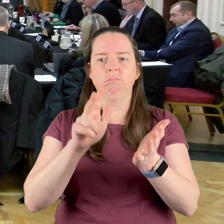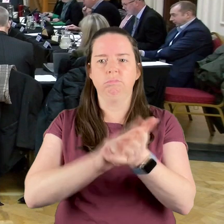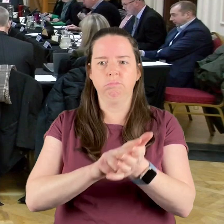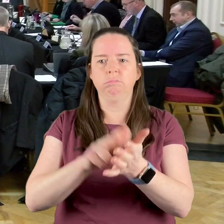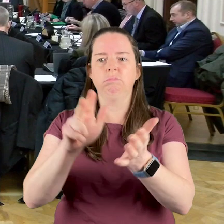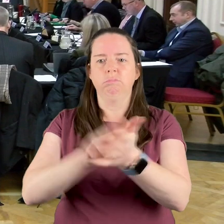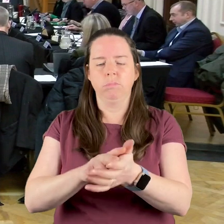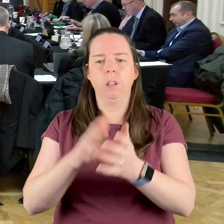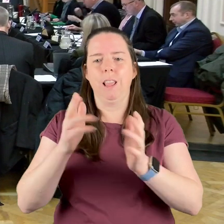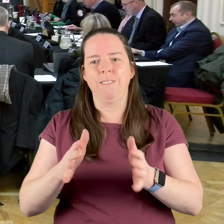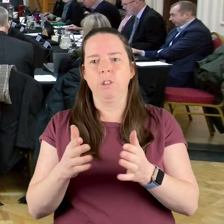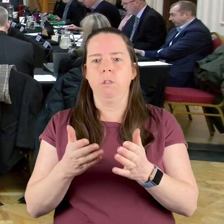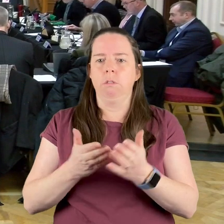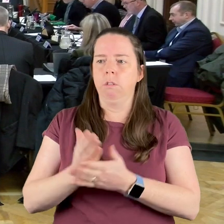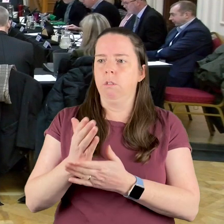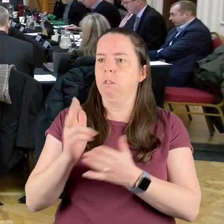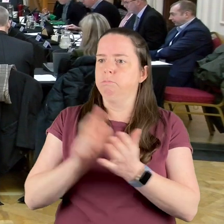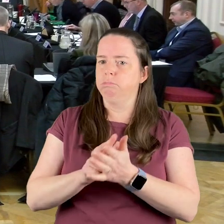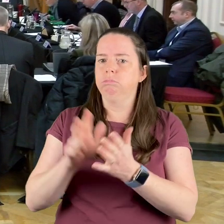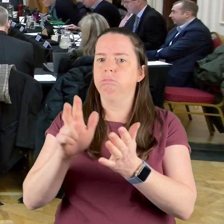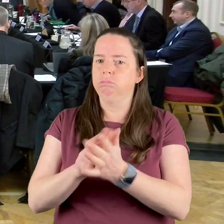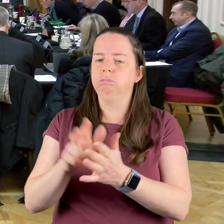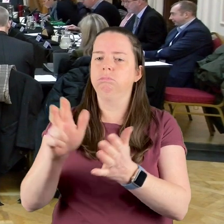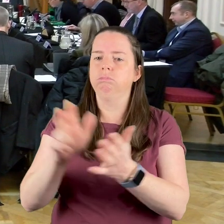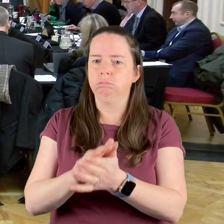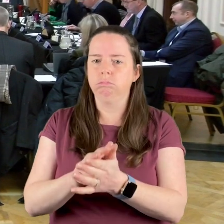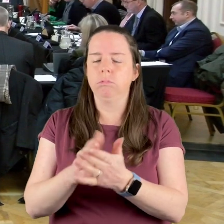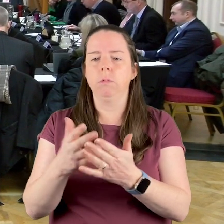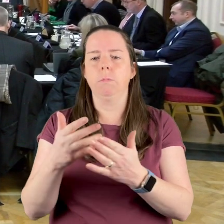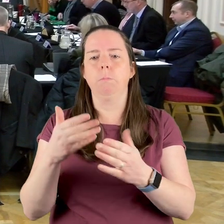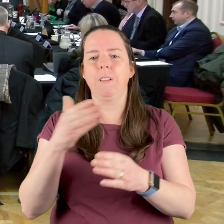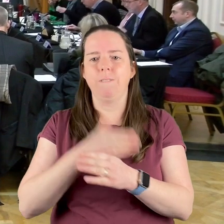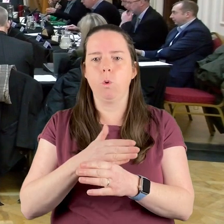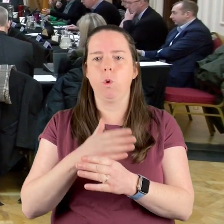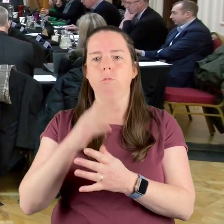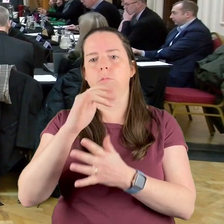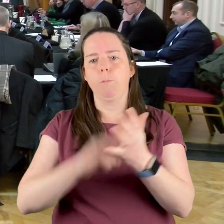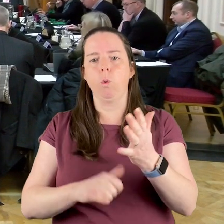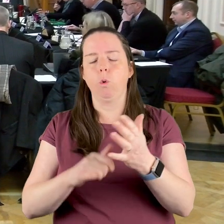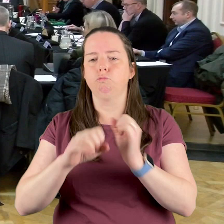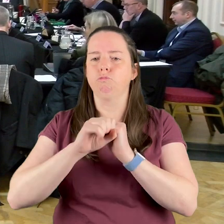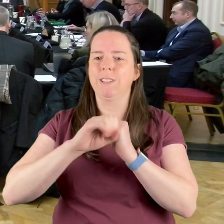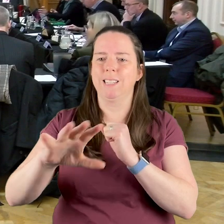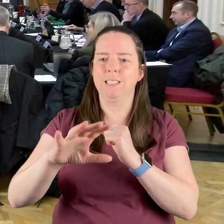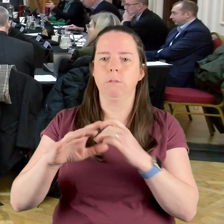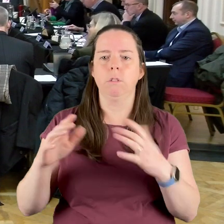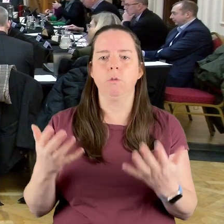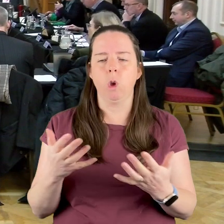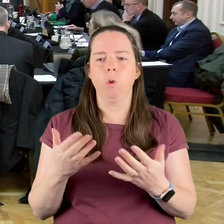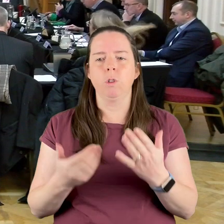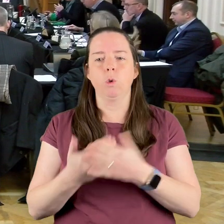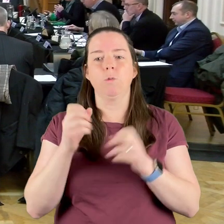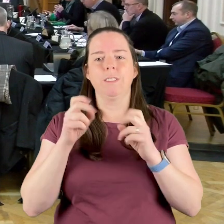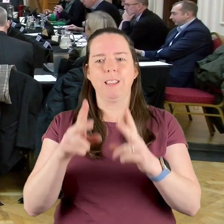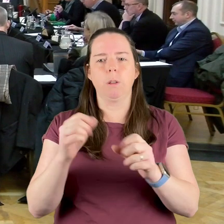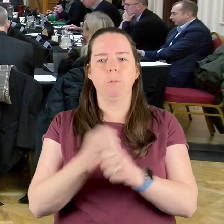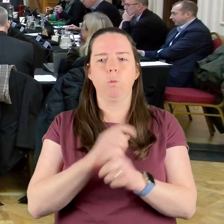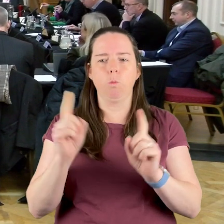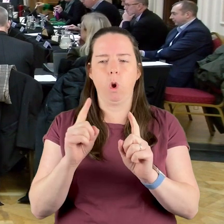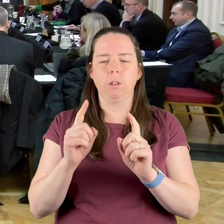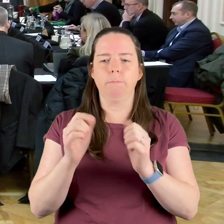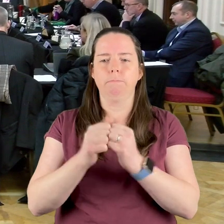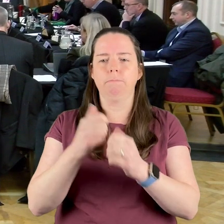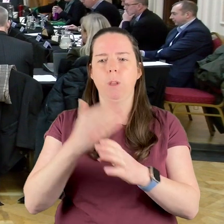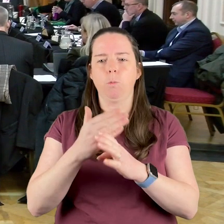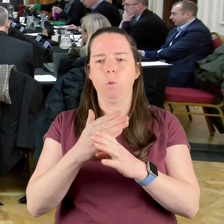there's bureaucracy and it has to be signed off. It has to go through layers and layers of approval before the report is being released.